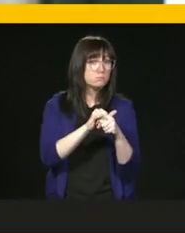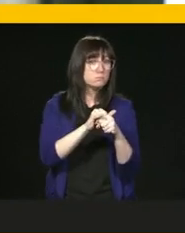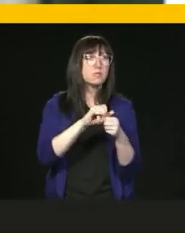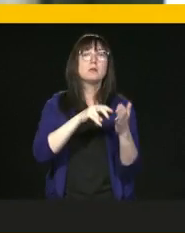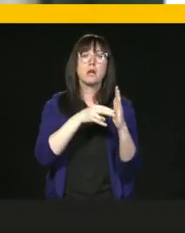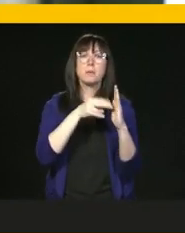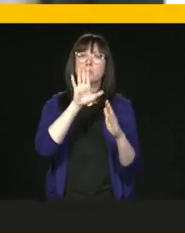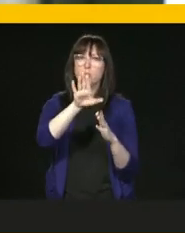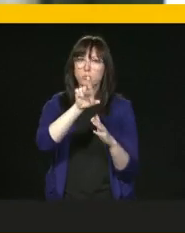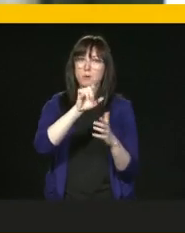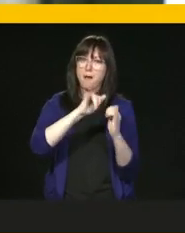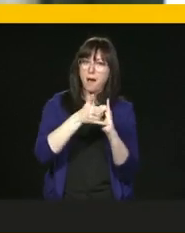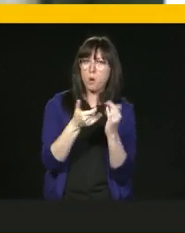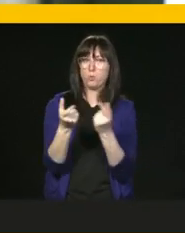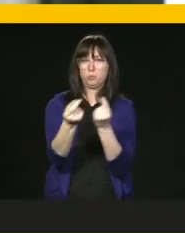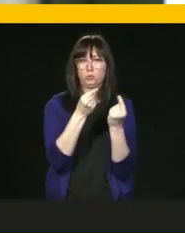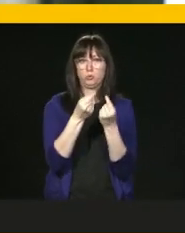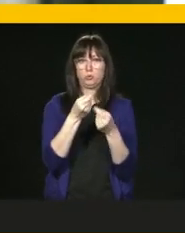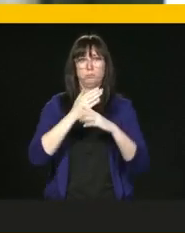way to serve.